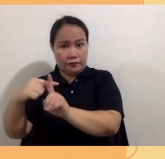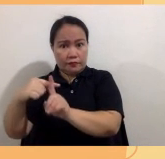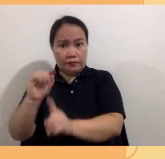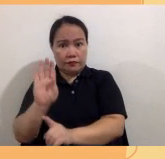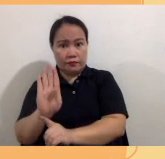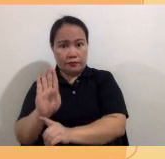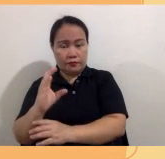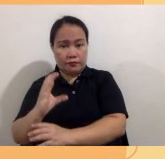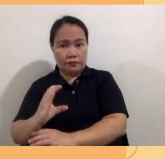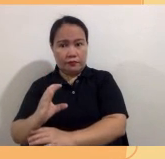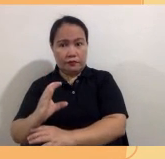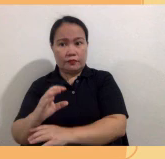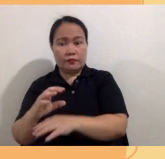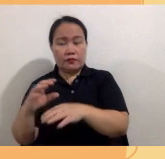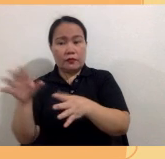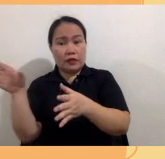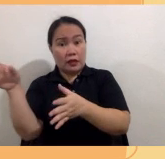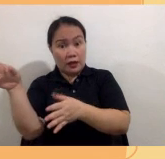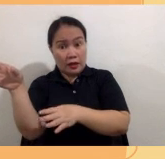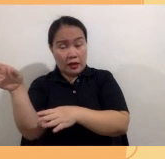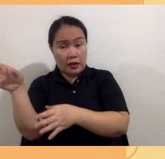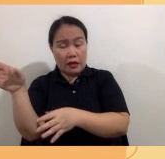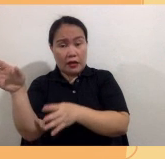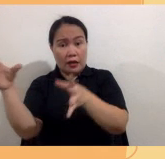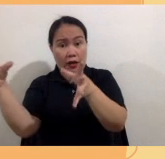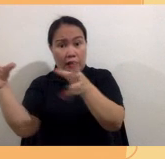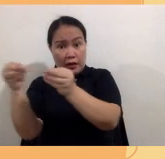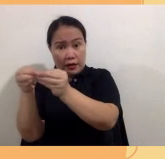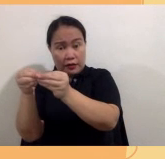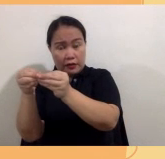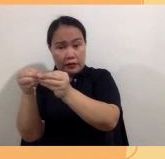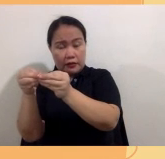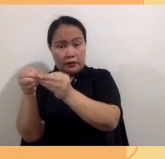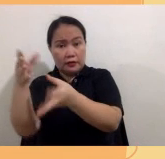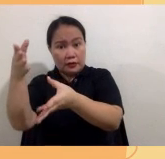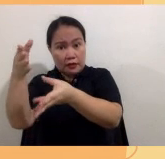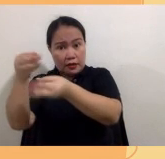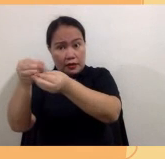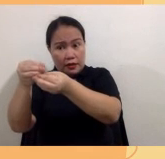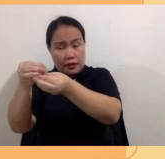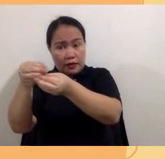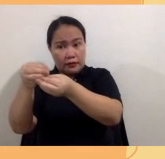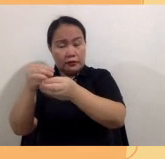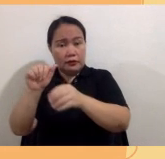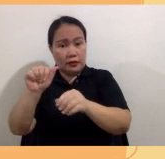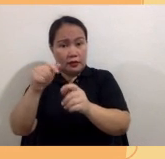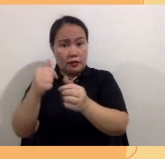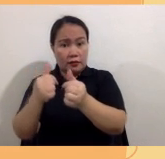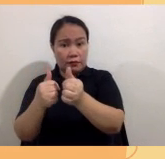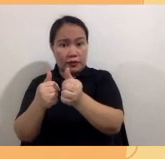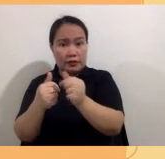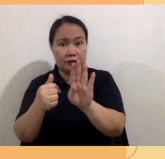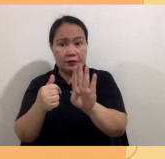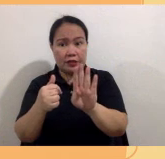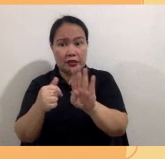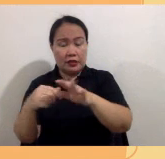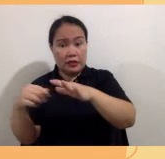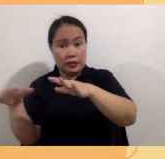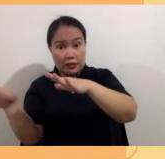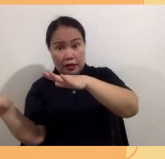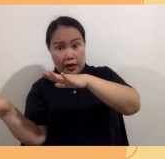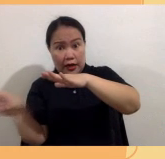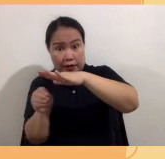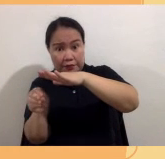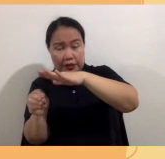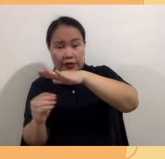C plus B over C, so we will add the numerator, kagaya ng sinabi sa steps. So, we will have A plus B